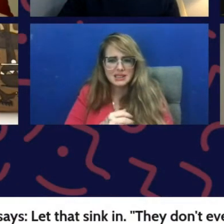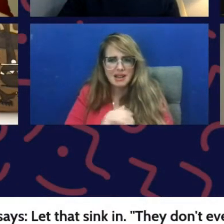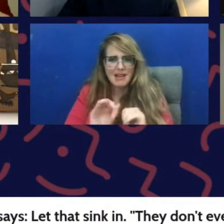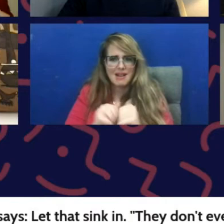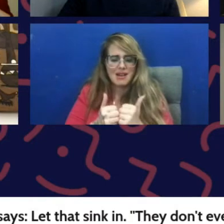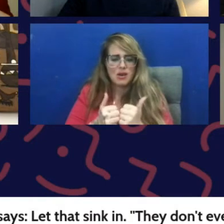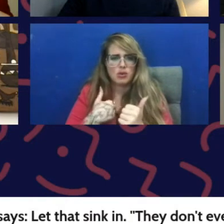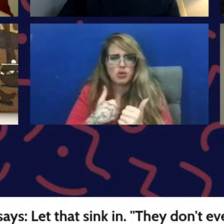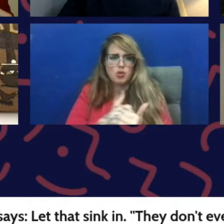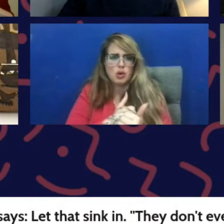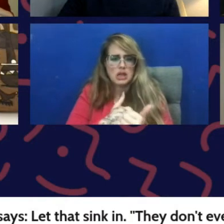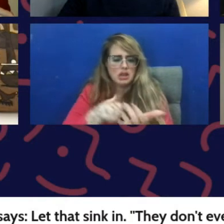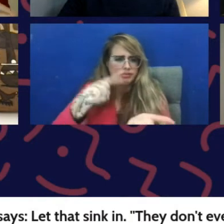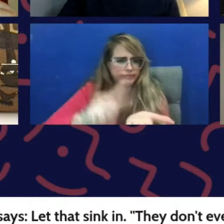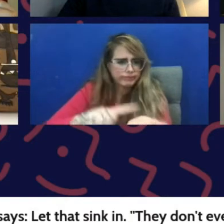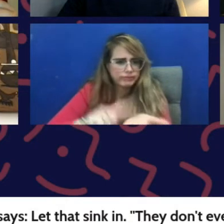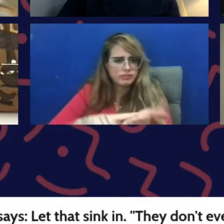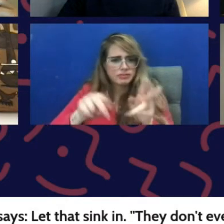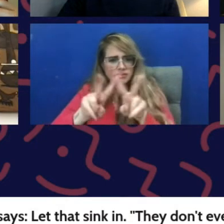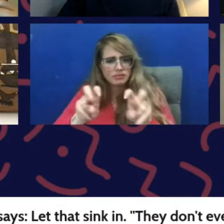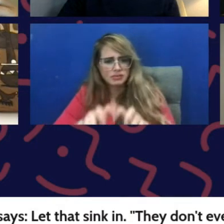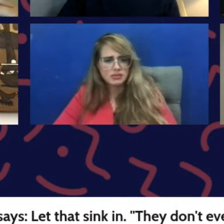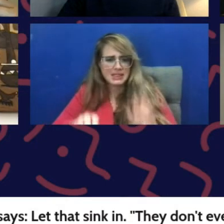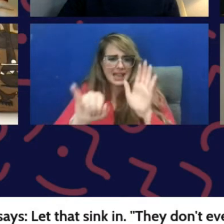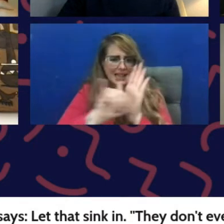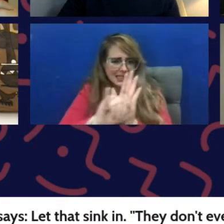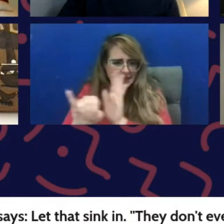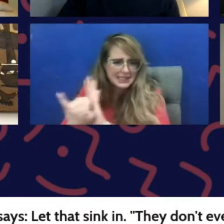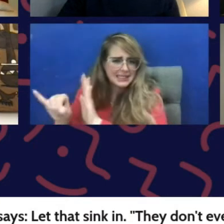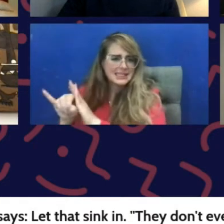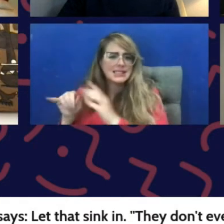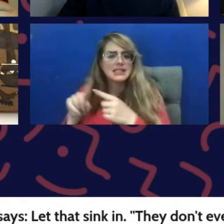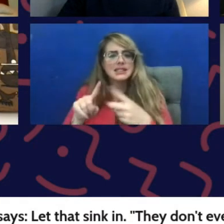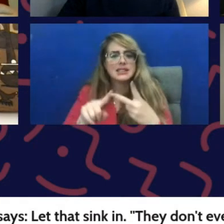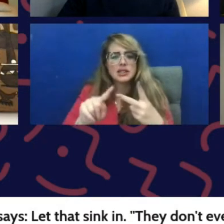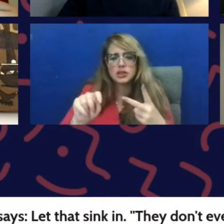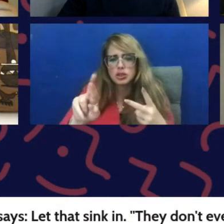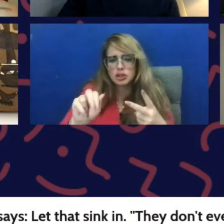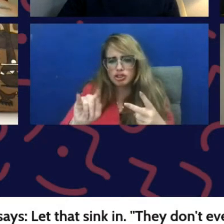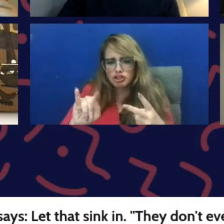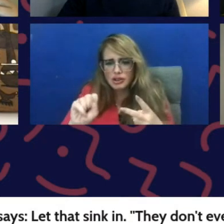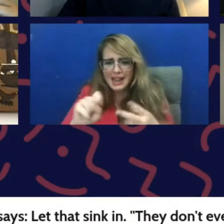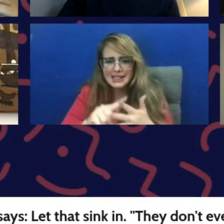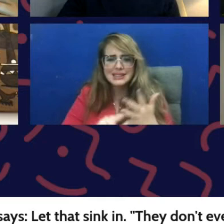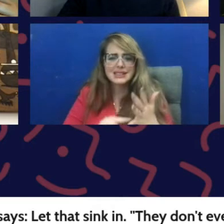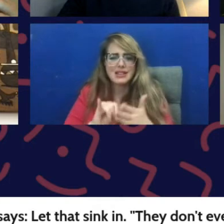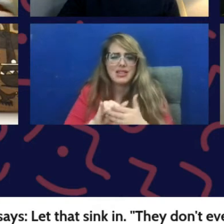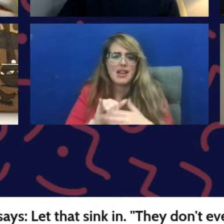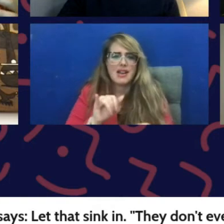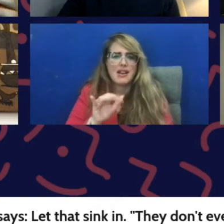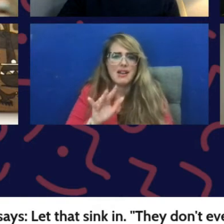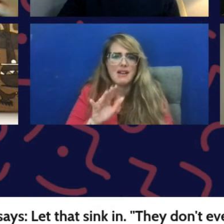identities and traits that most often get,